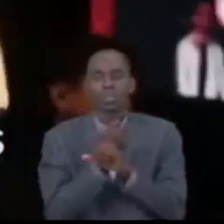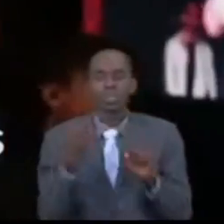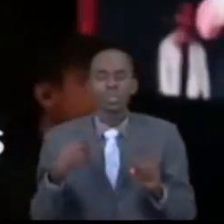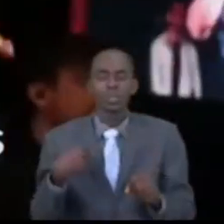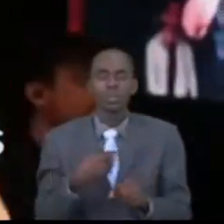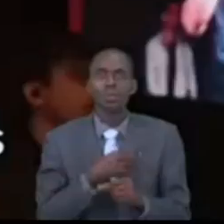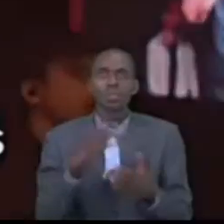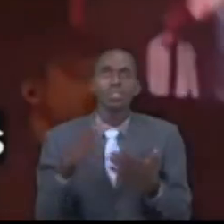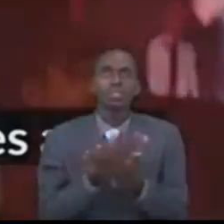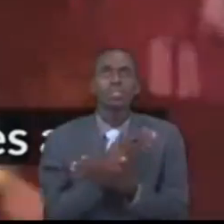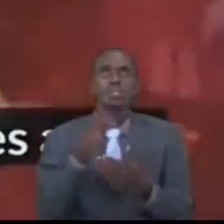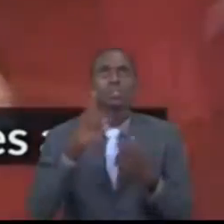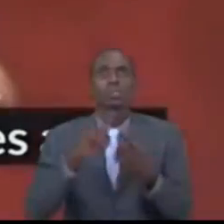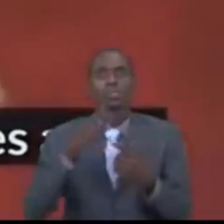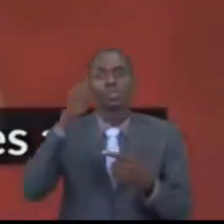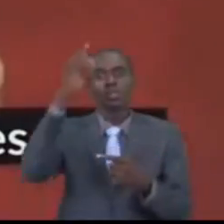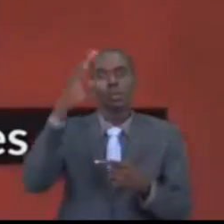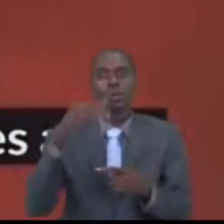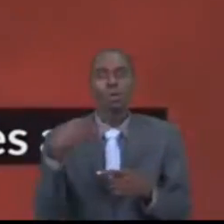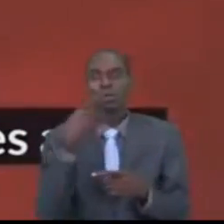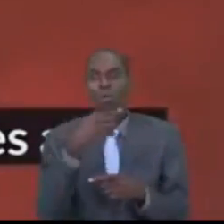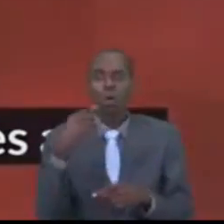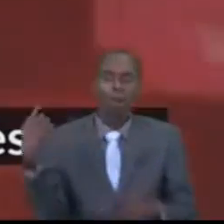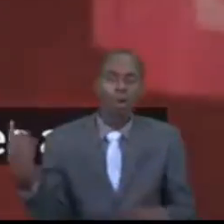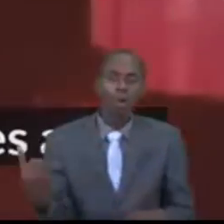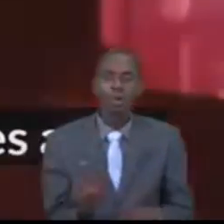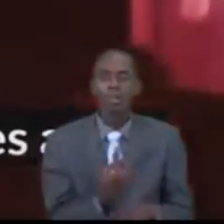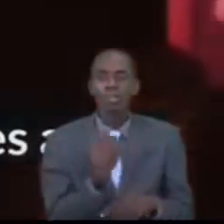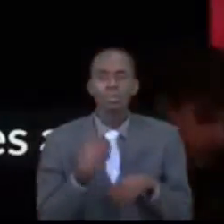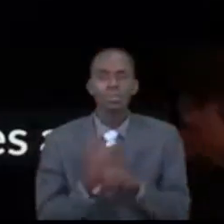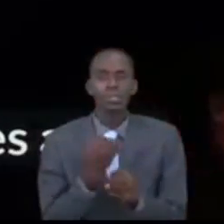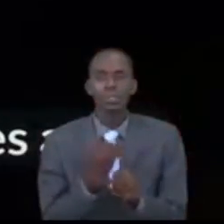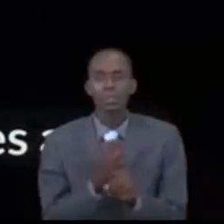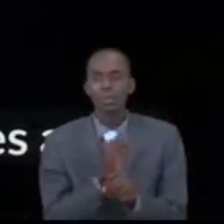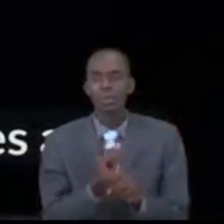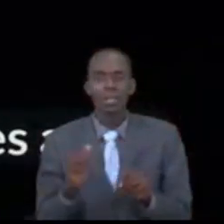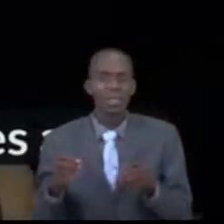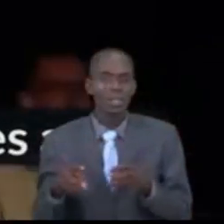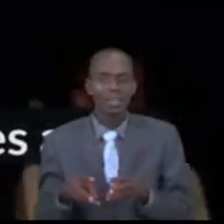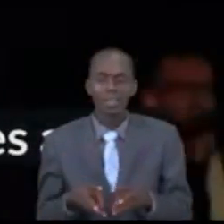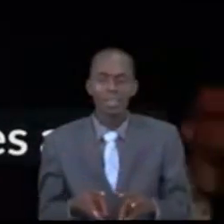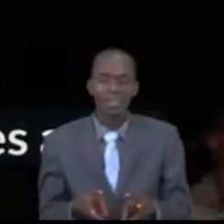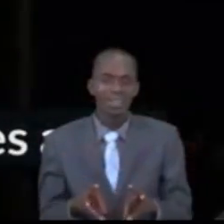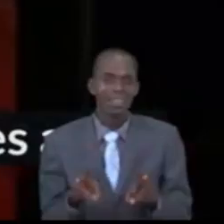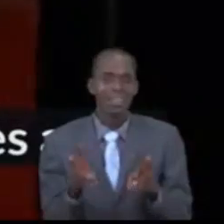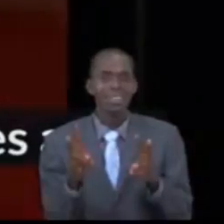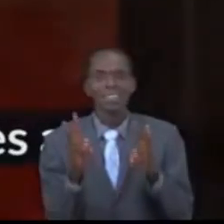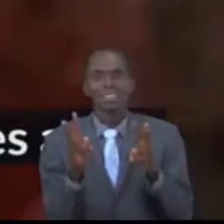Saves. We sing to the God who always makes a way.